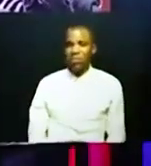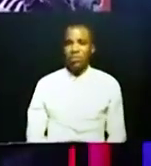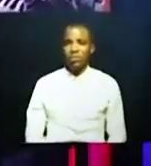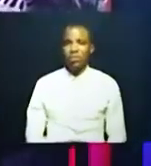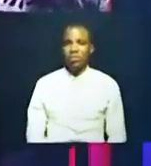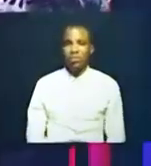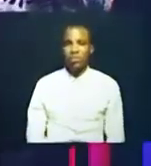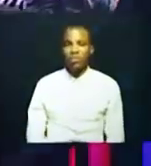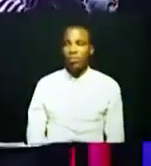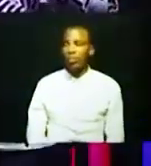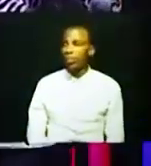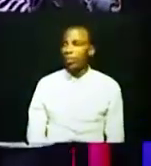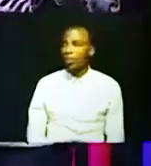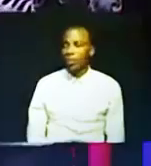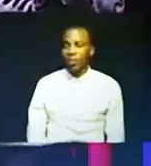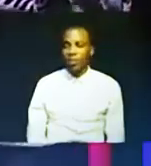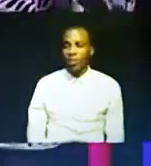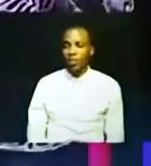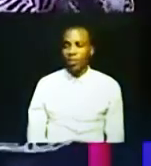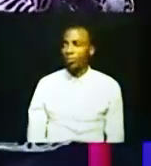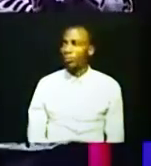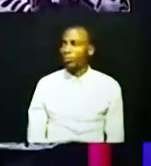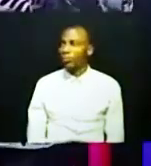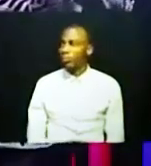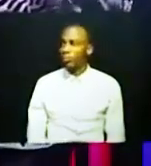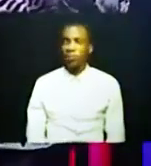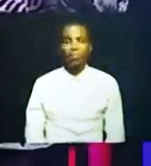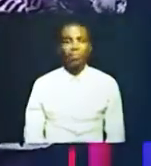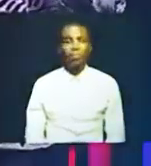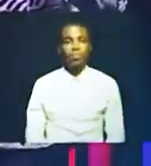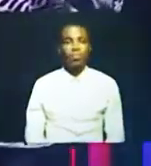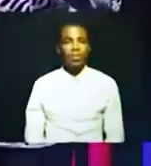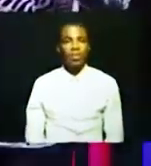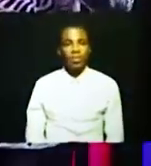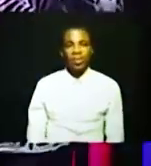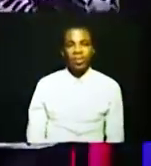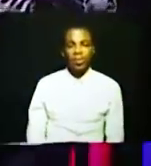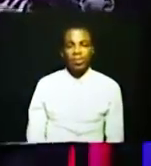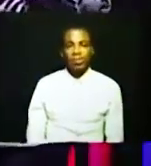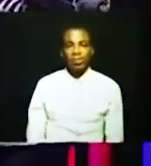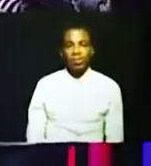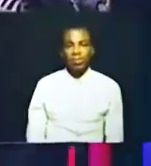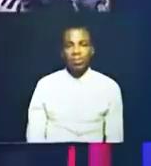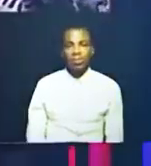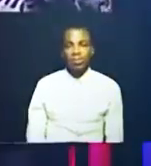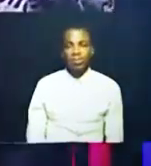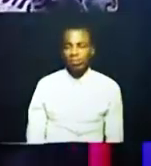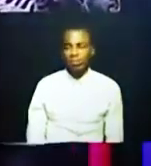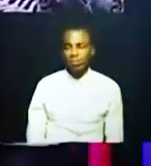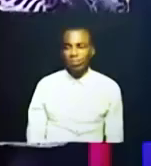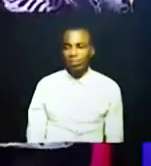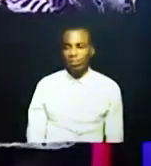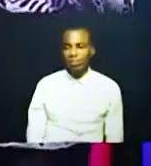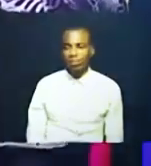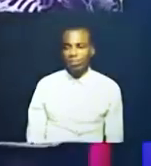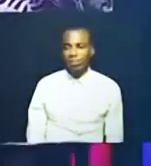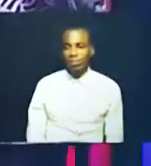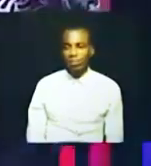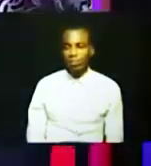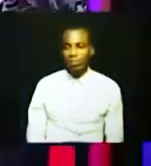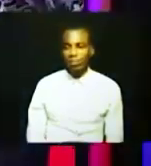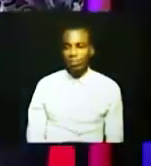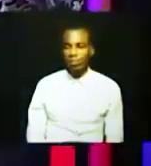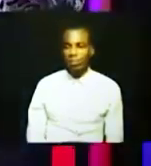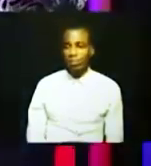pa kra. Yen hunu normal ekoso ewo yawofo ene won tete sa awari mu. Na enya de edi eti biko akose we